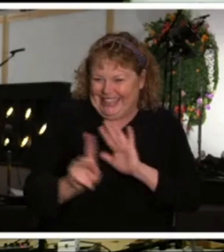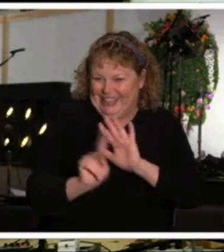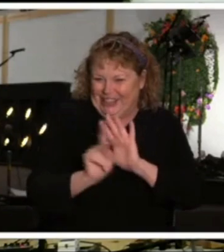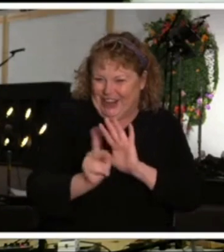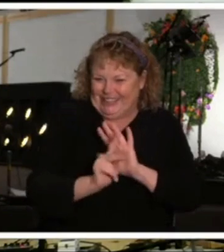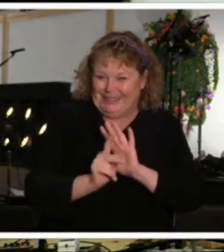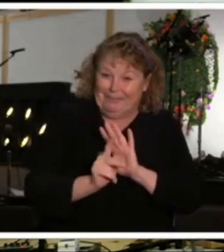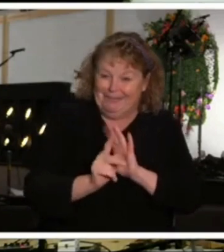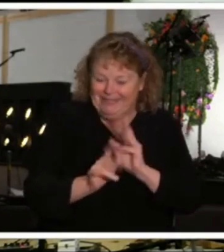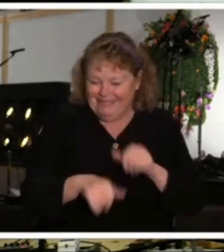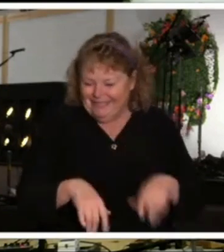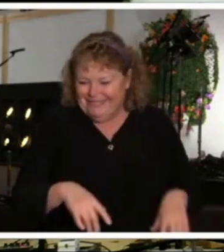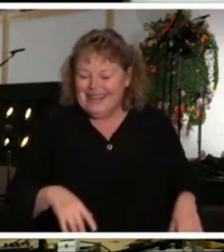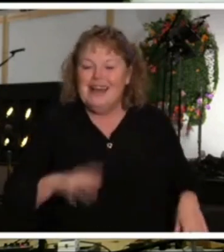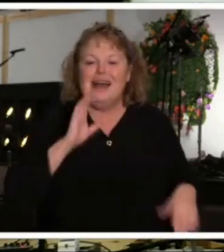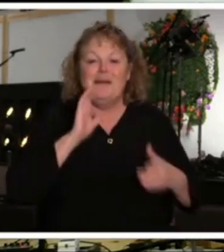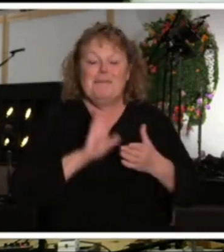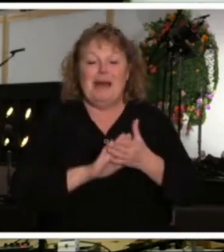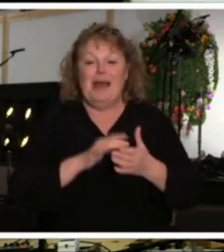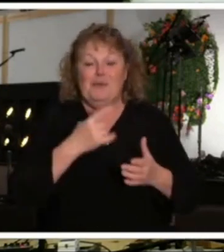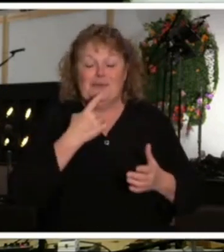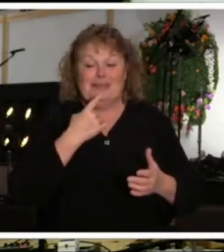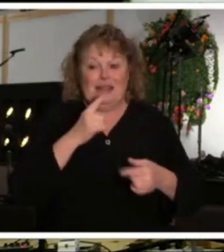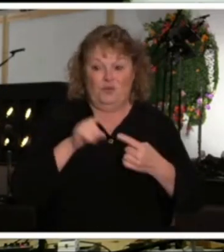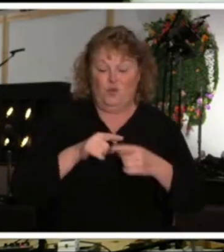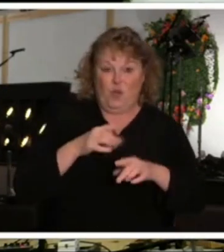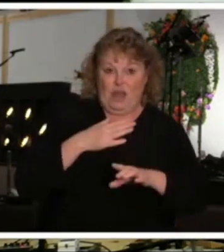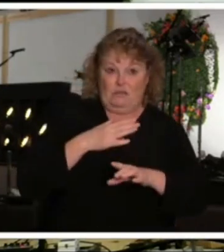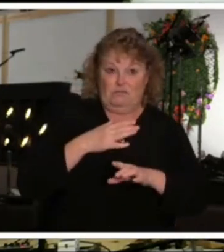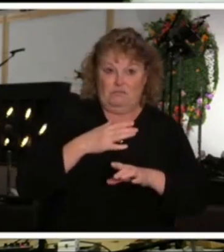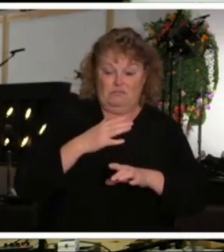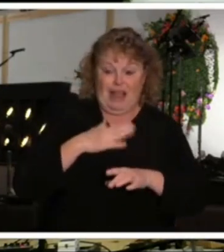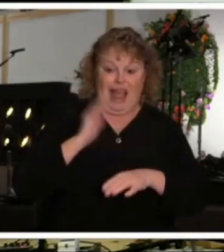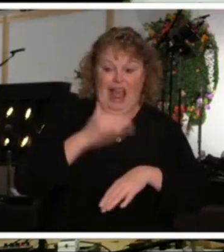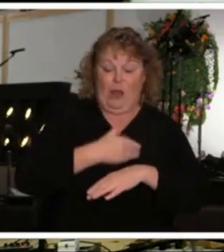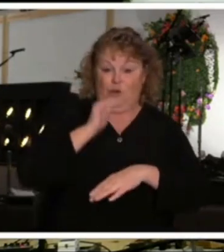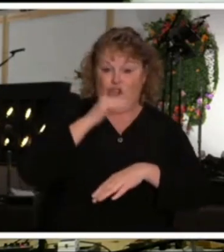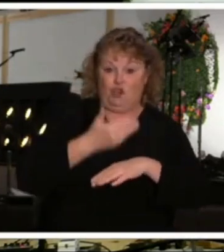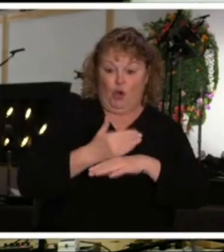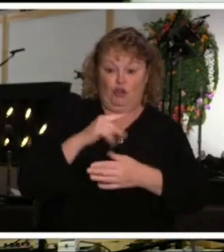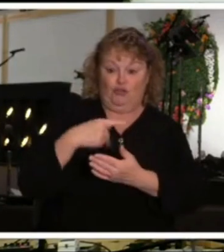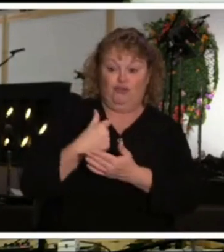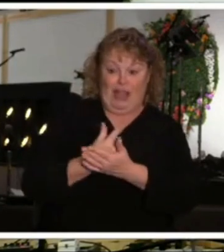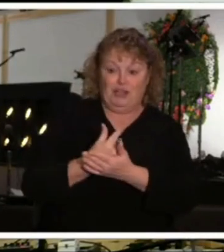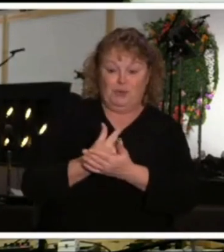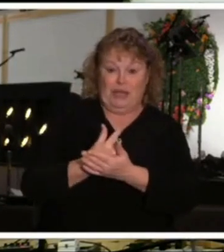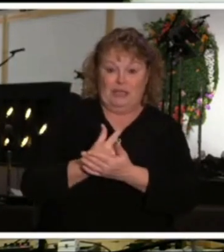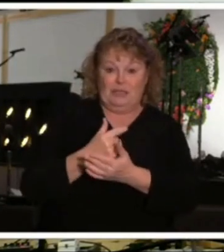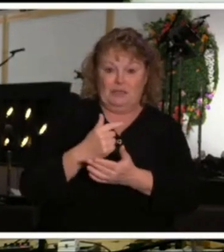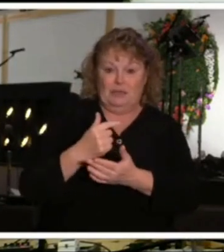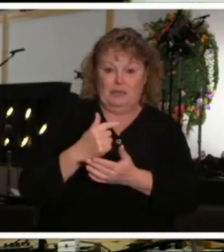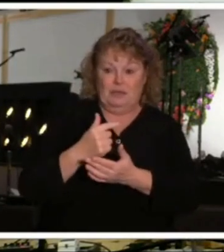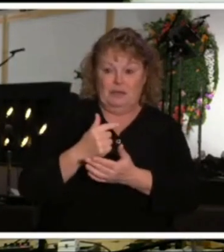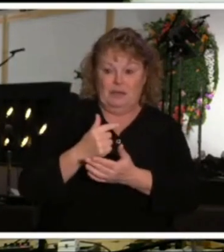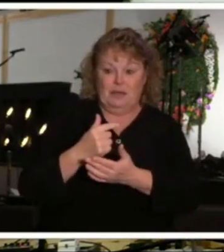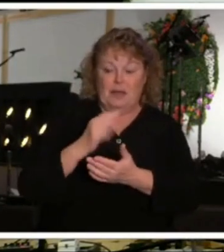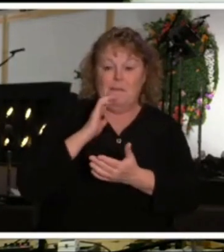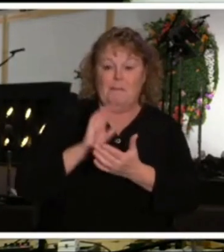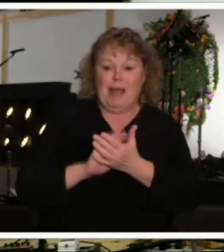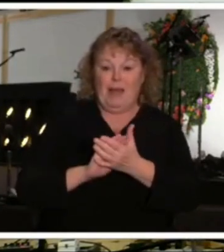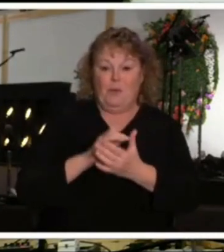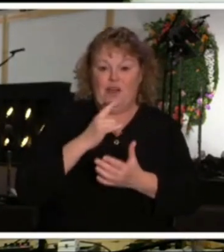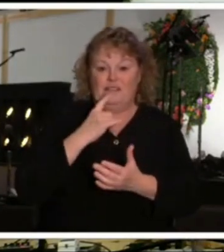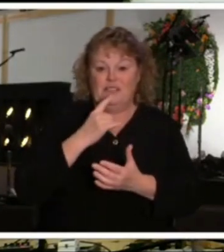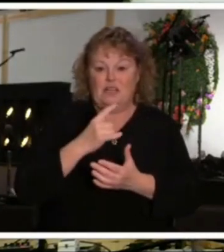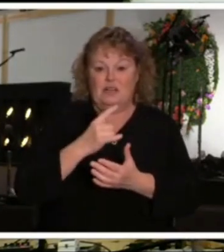my wife said when Victoria graduated, we were at graduation. My wife said it just hit me all of a sudden.